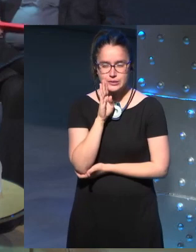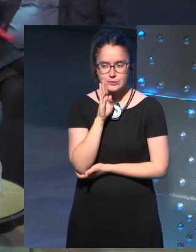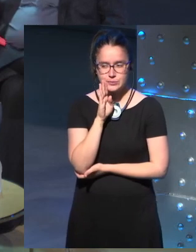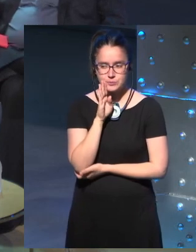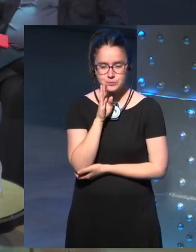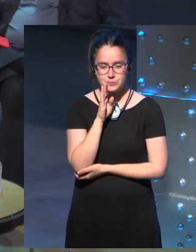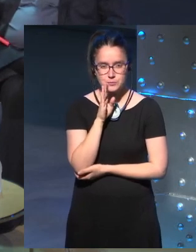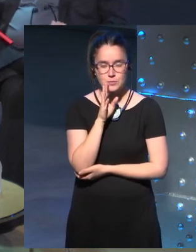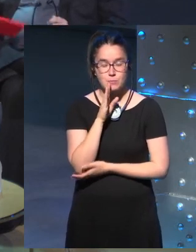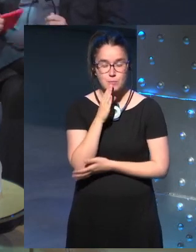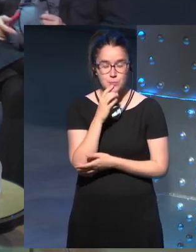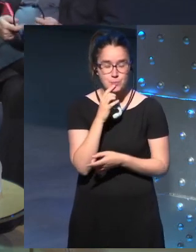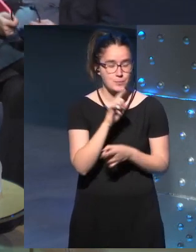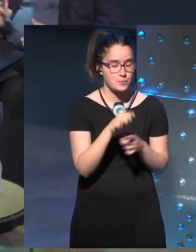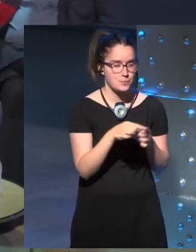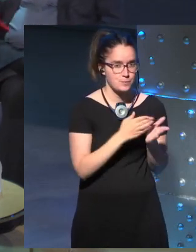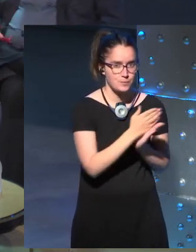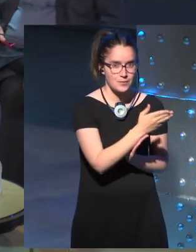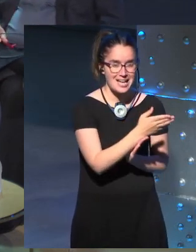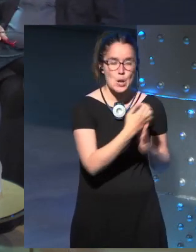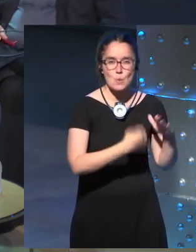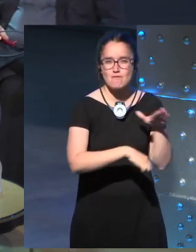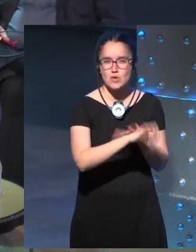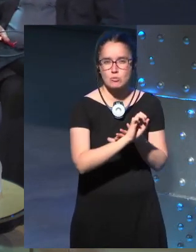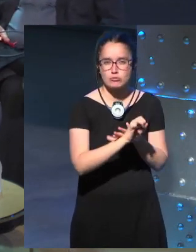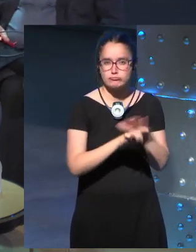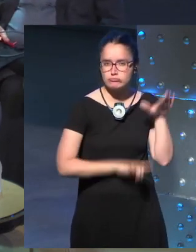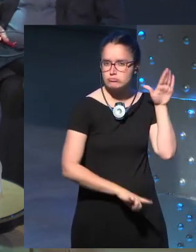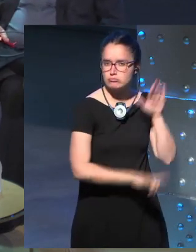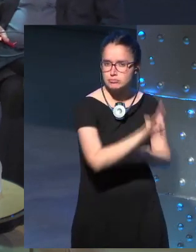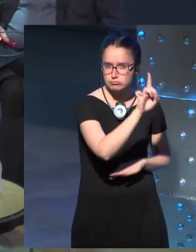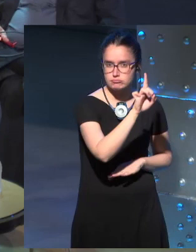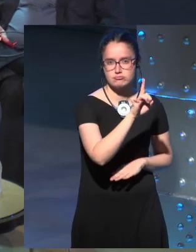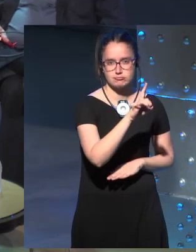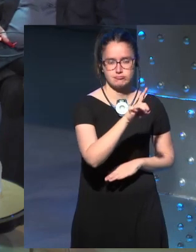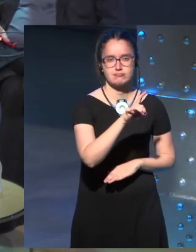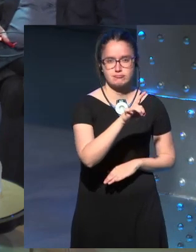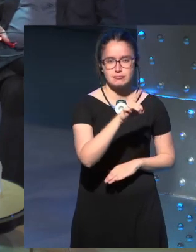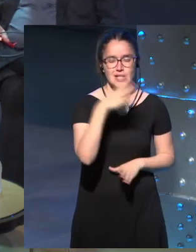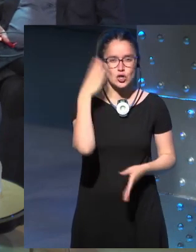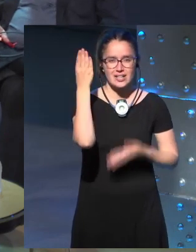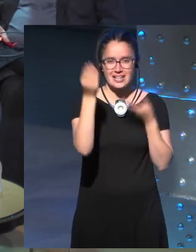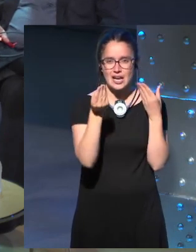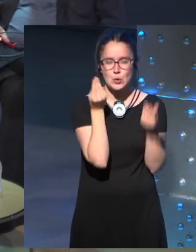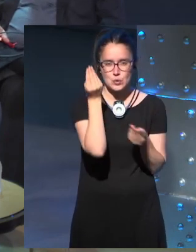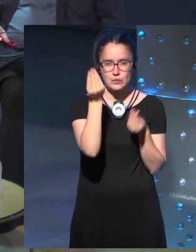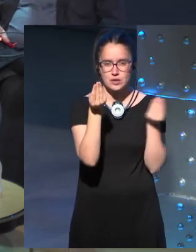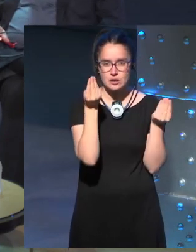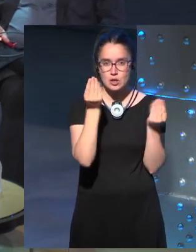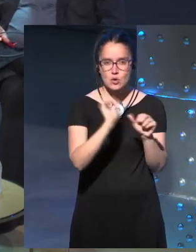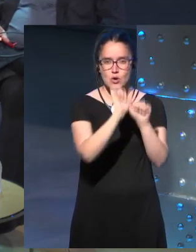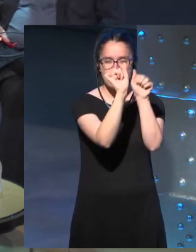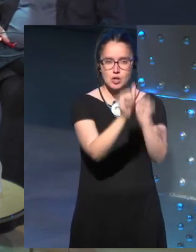on the one hand, football has developed, I think, in interesting